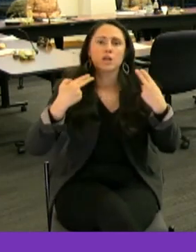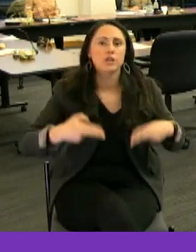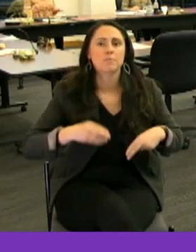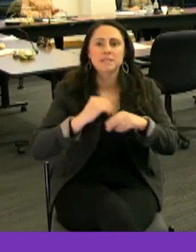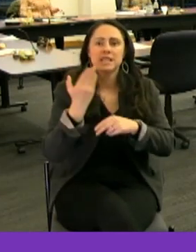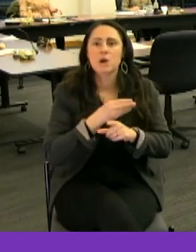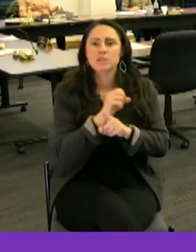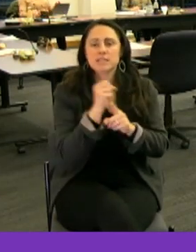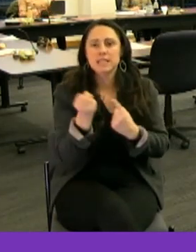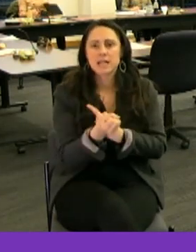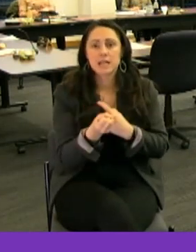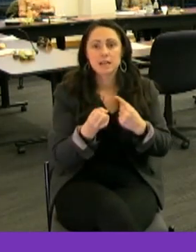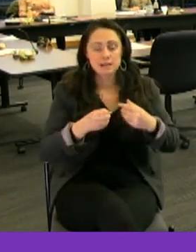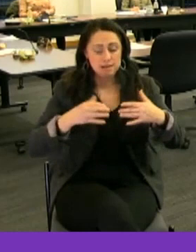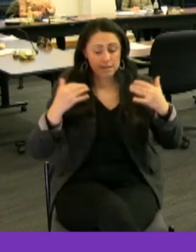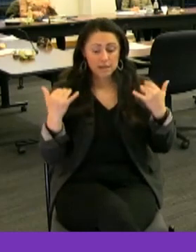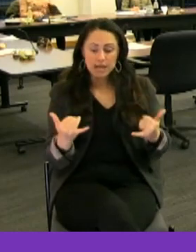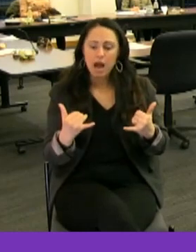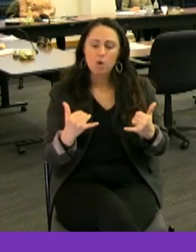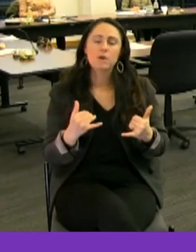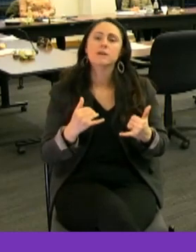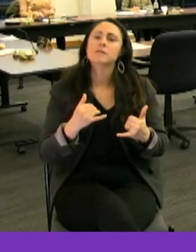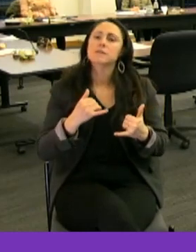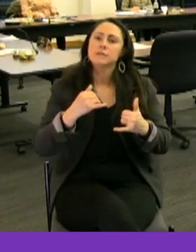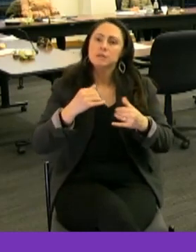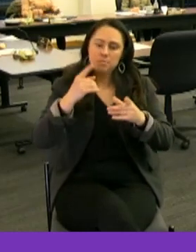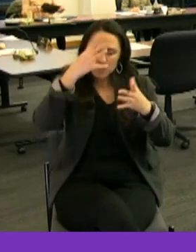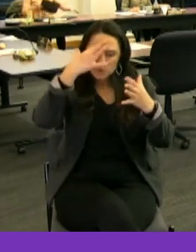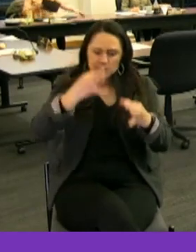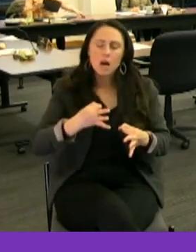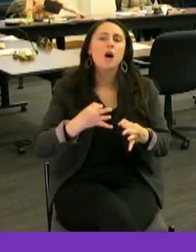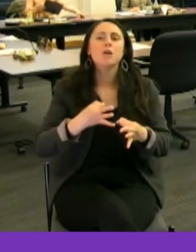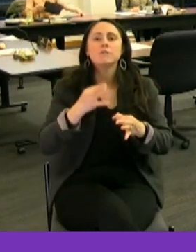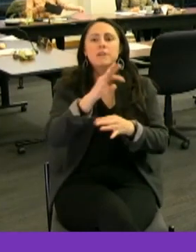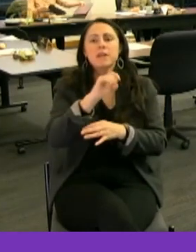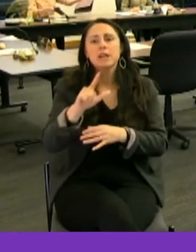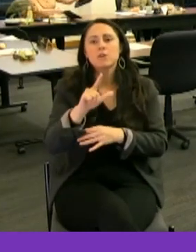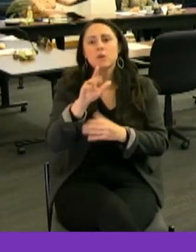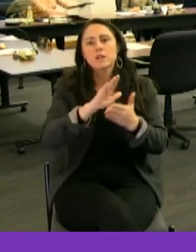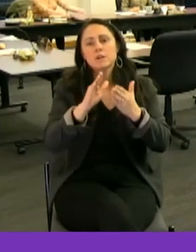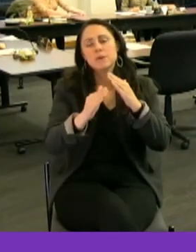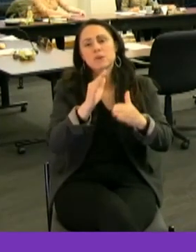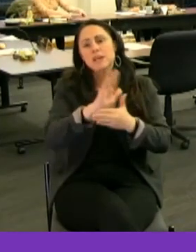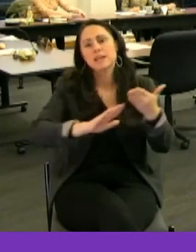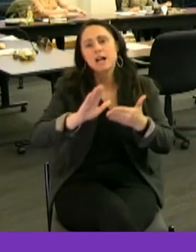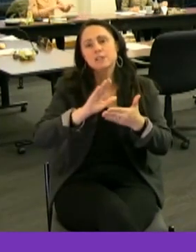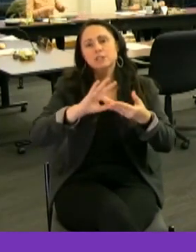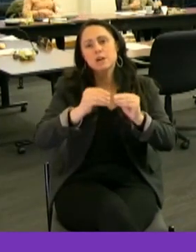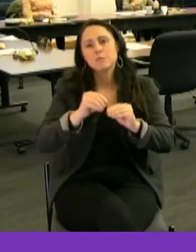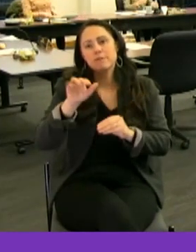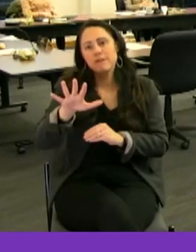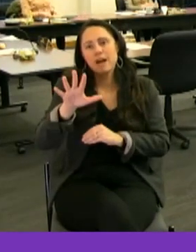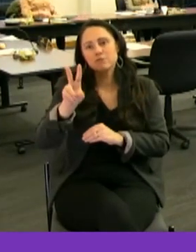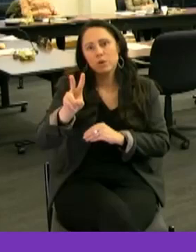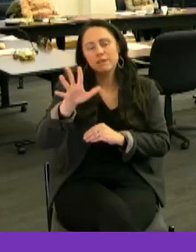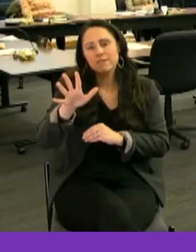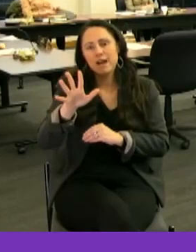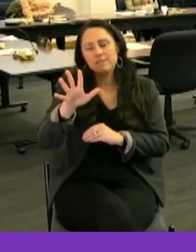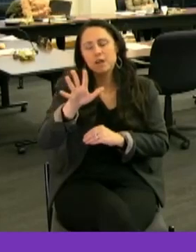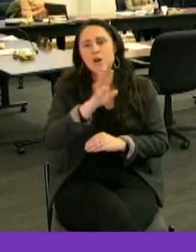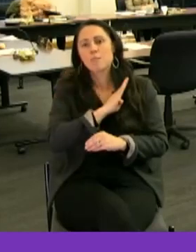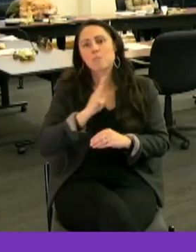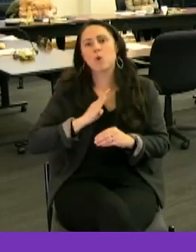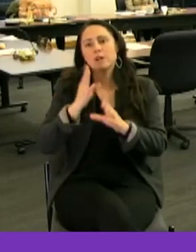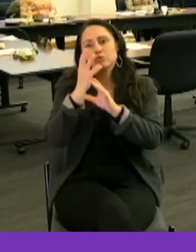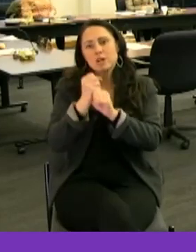society. Now, therefore, be it resolved that the Board of Trustees of Illinois Community College District Number 525, Joliet Junior